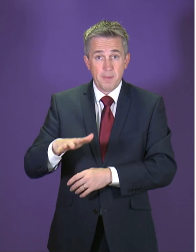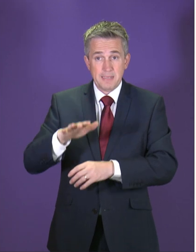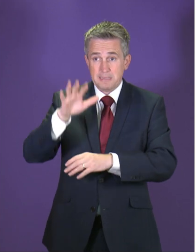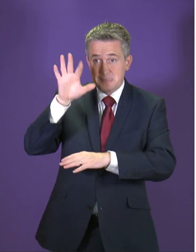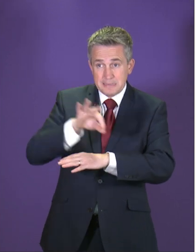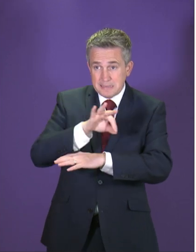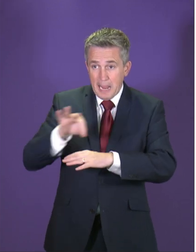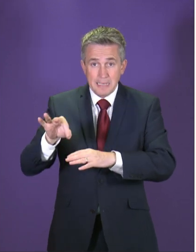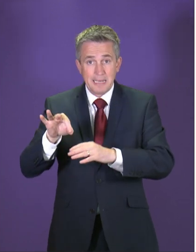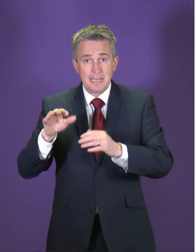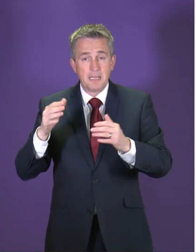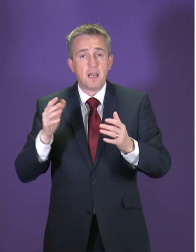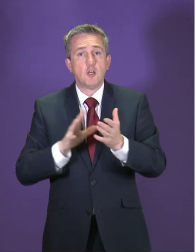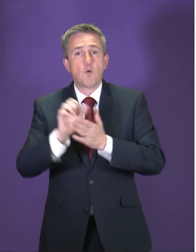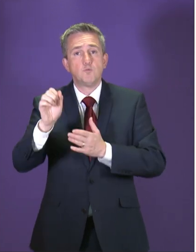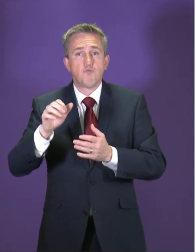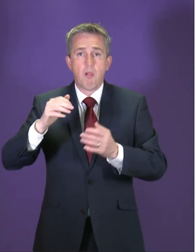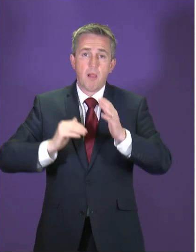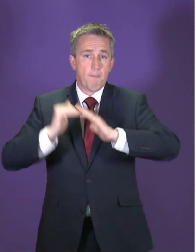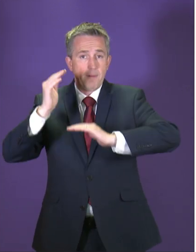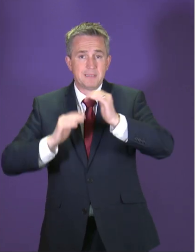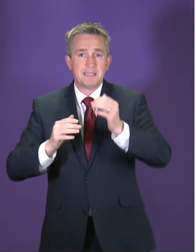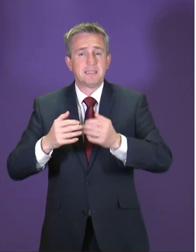designing experimental cultural spaces.